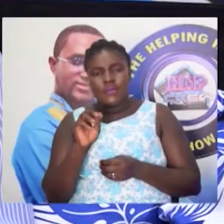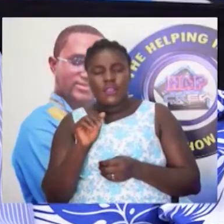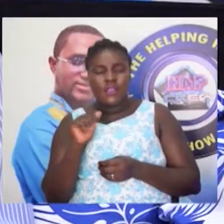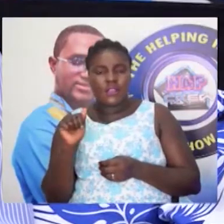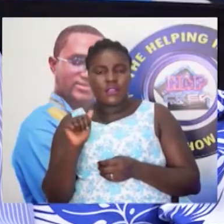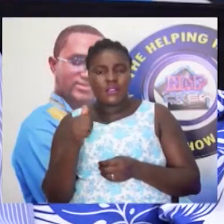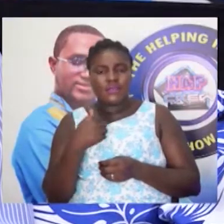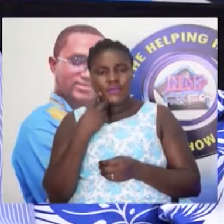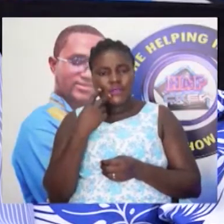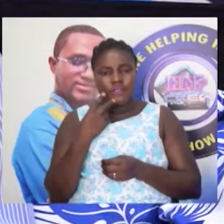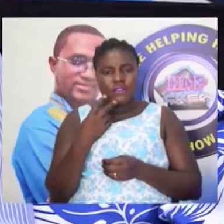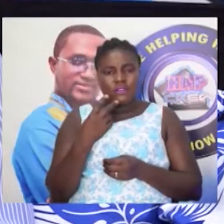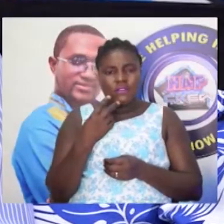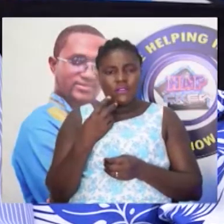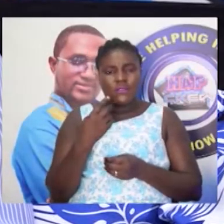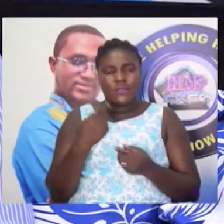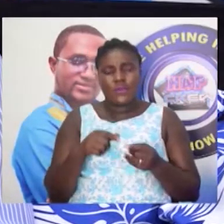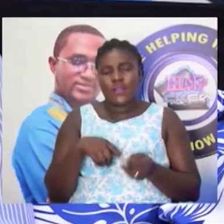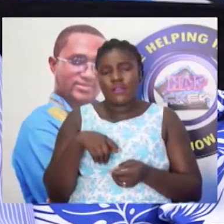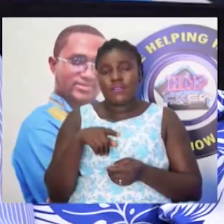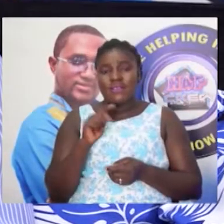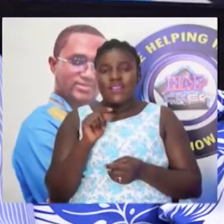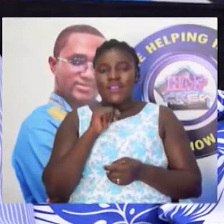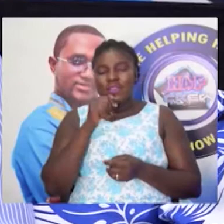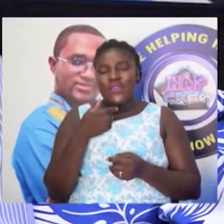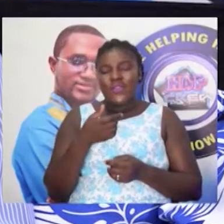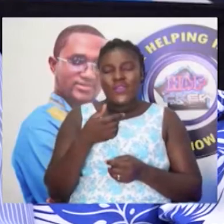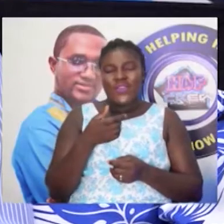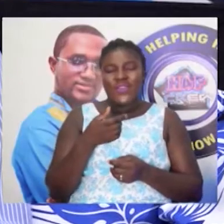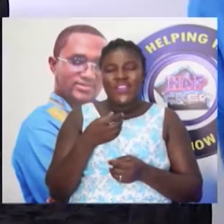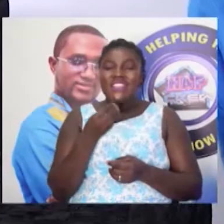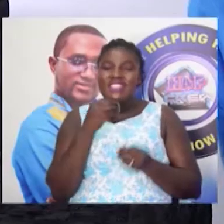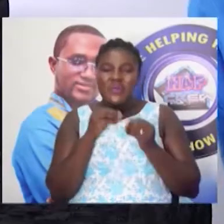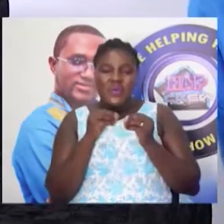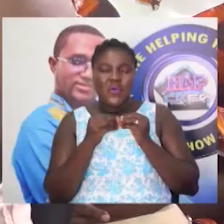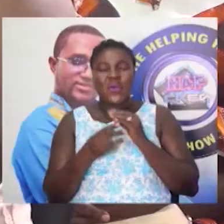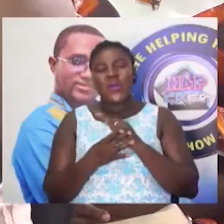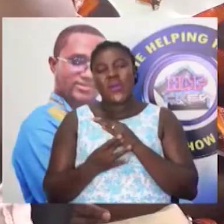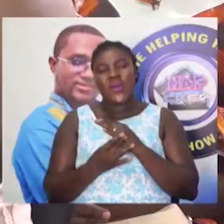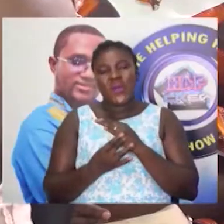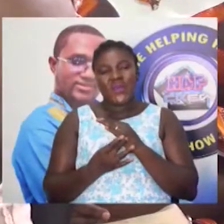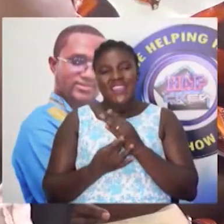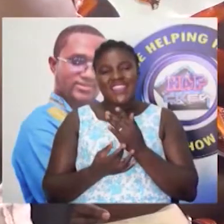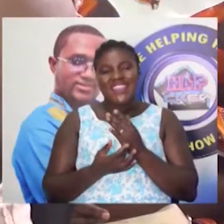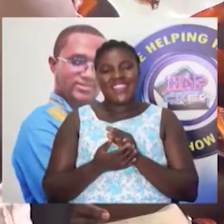So I realized my mom, when she was pregnant, she wasn't taking much oil. That's why.